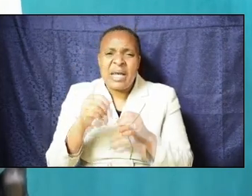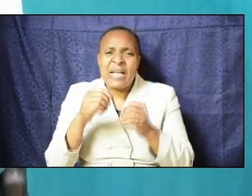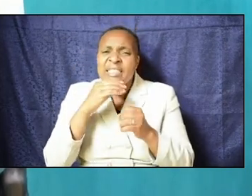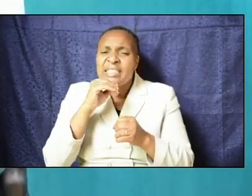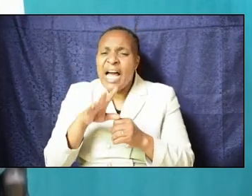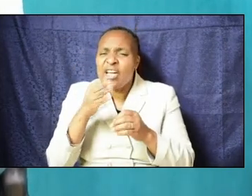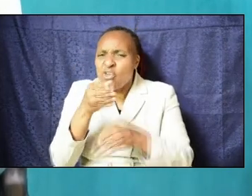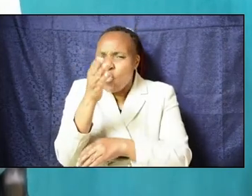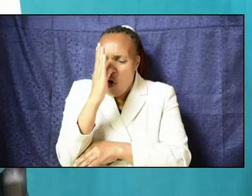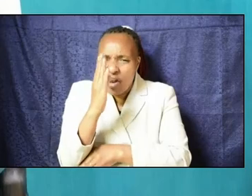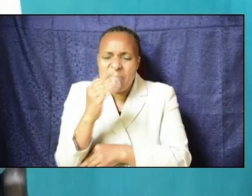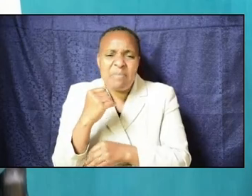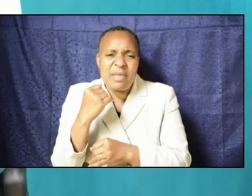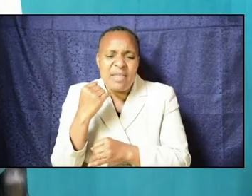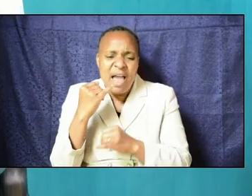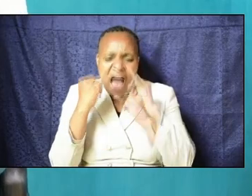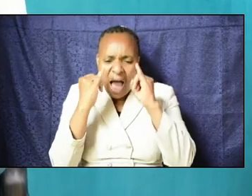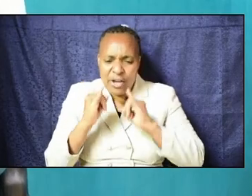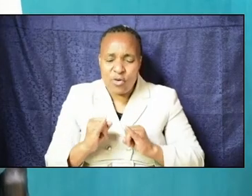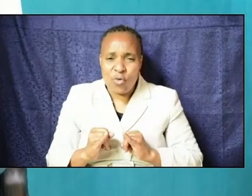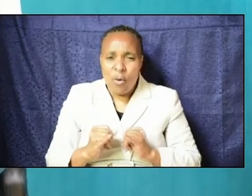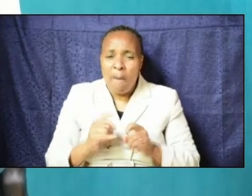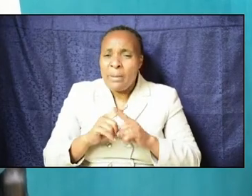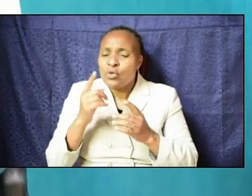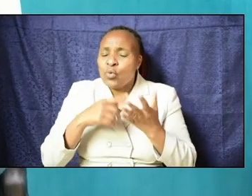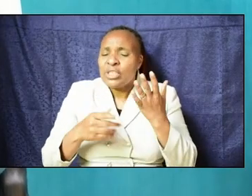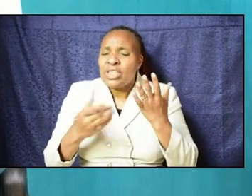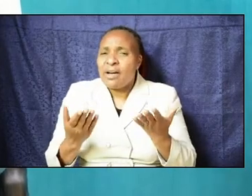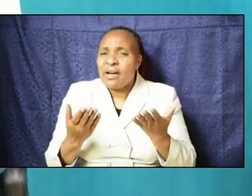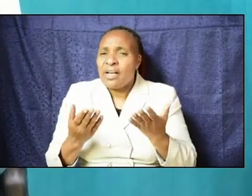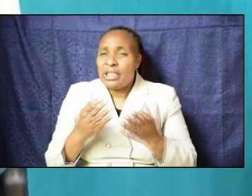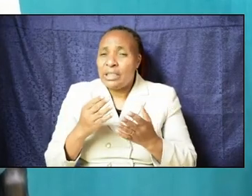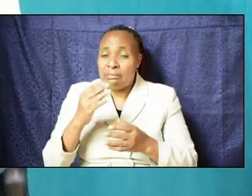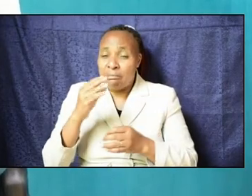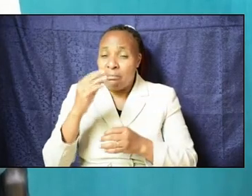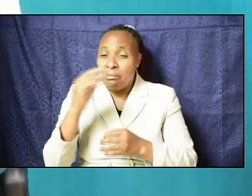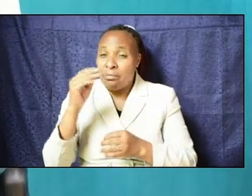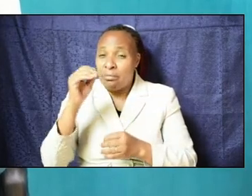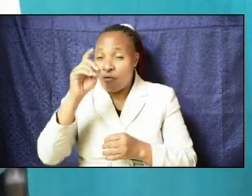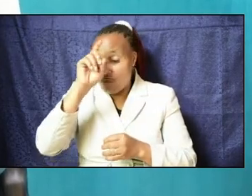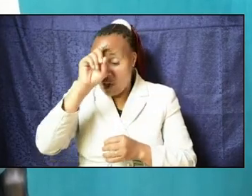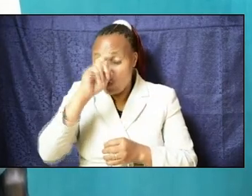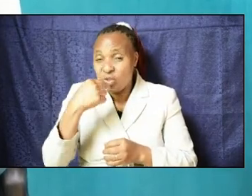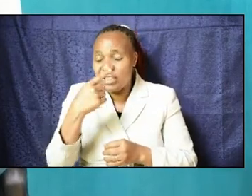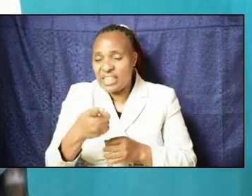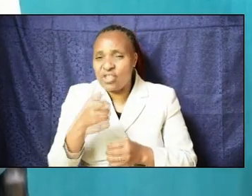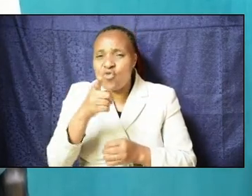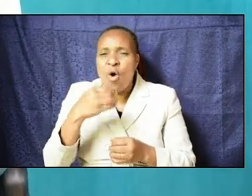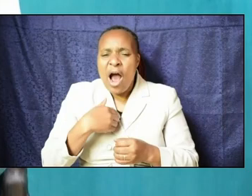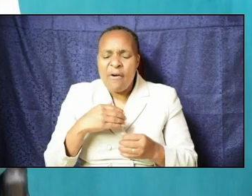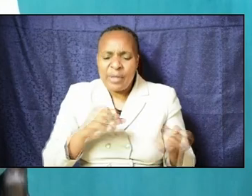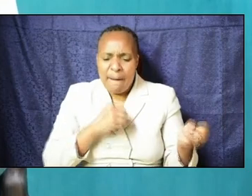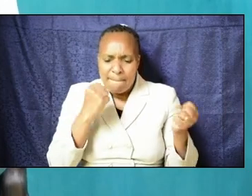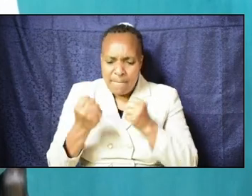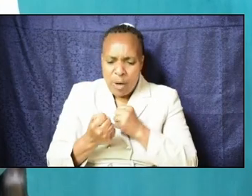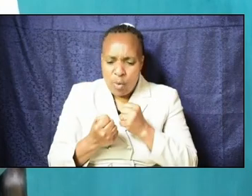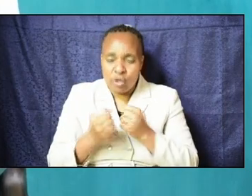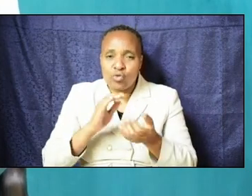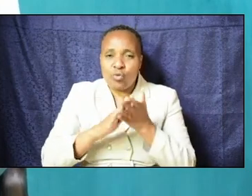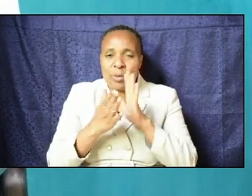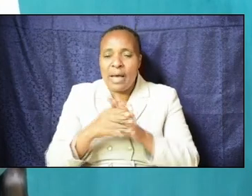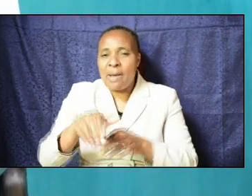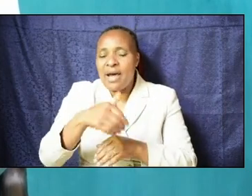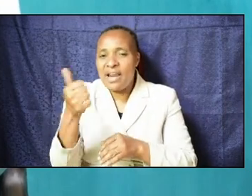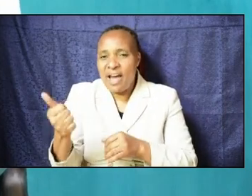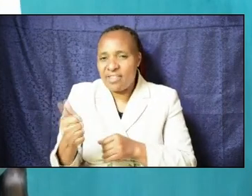sun god. That is, so in essence, what Pharaoh was saying is, you have the power to become another